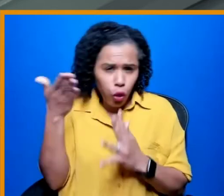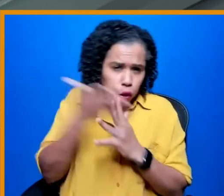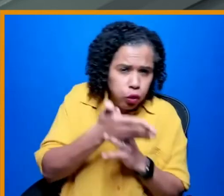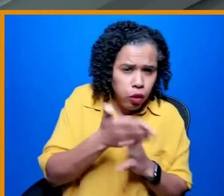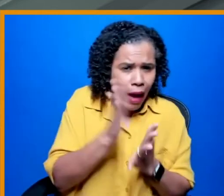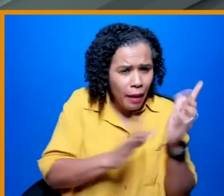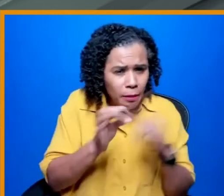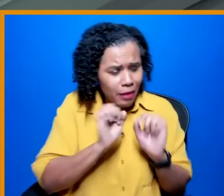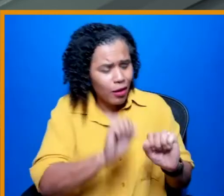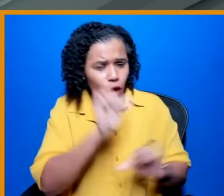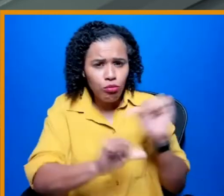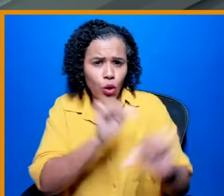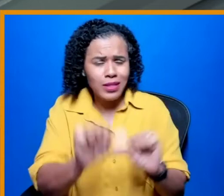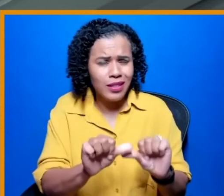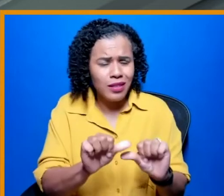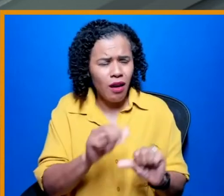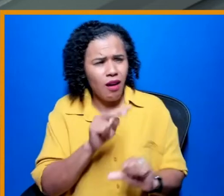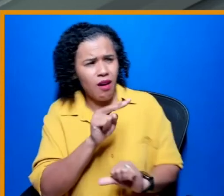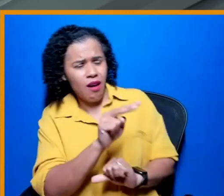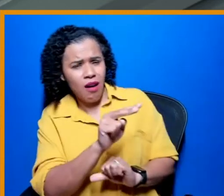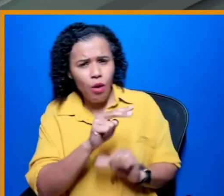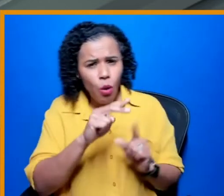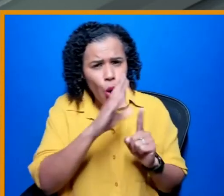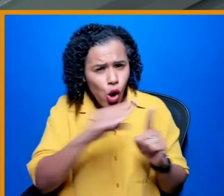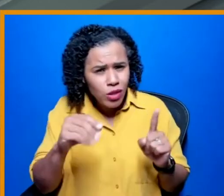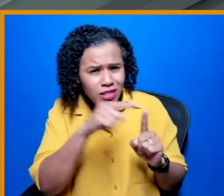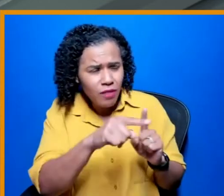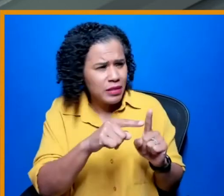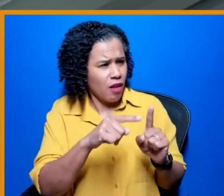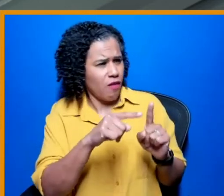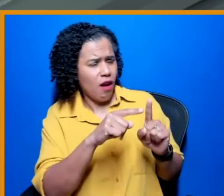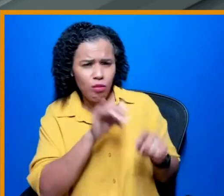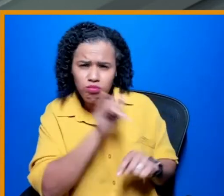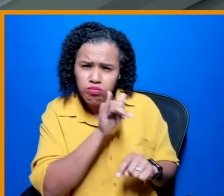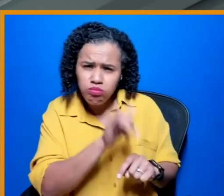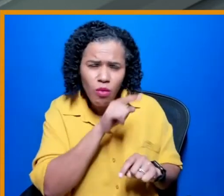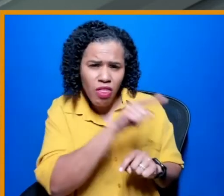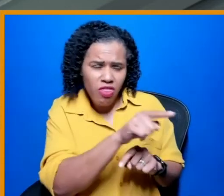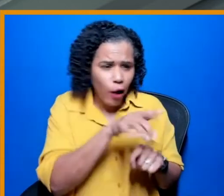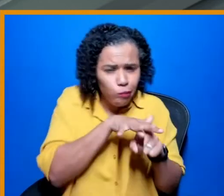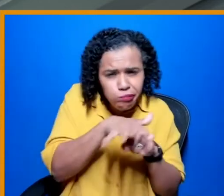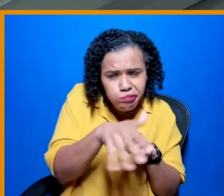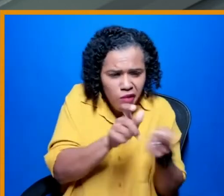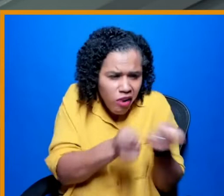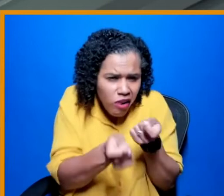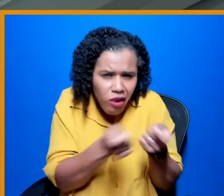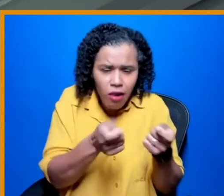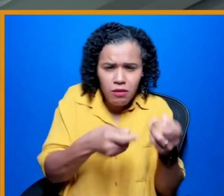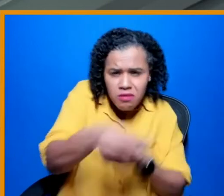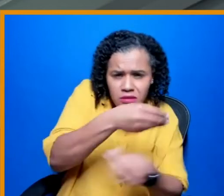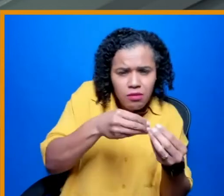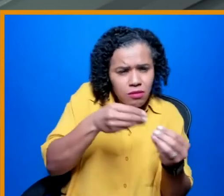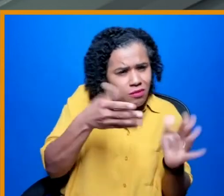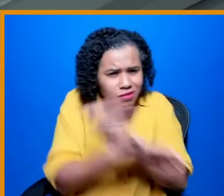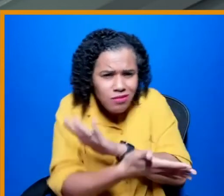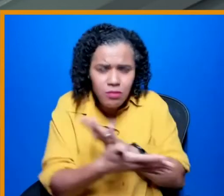wider malaise within the Conservative Party, where the influence of the Prime Minister and disregard for the usual norms is now a direct threat to our democracy.